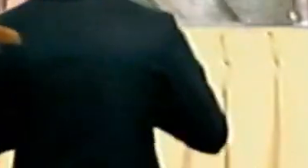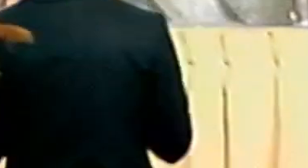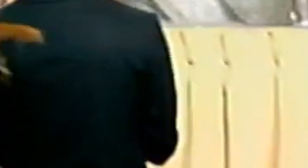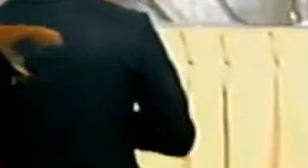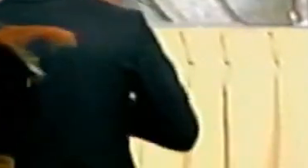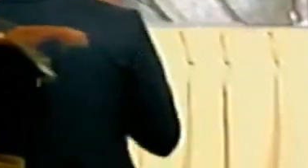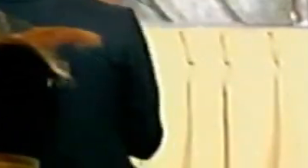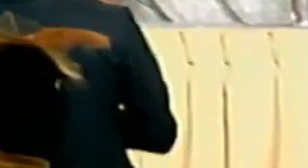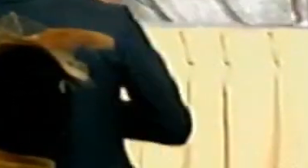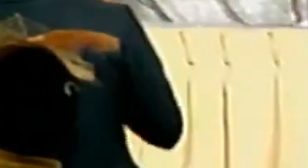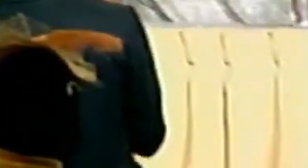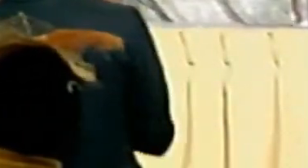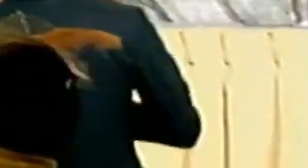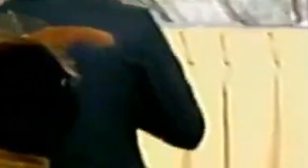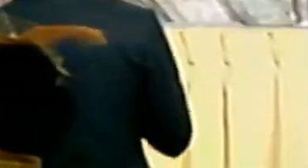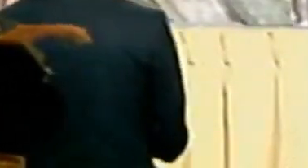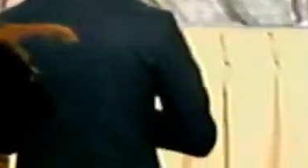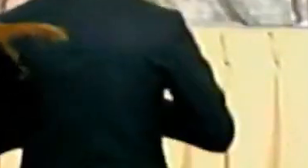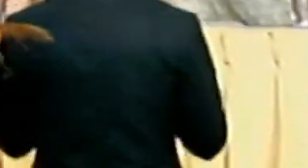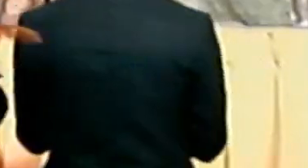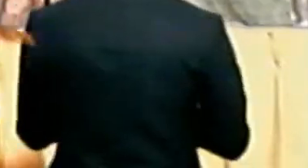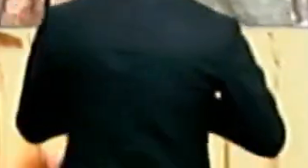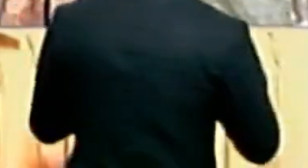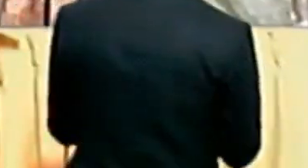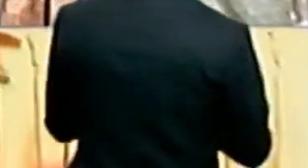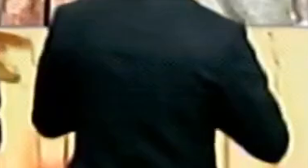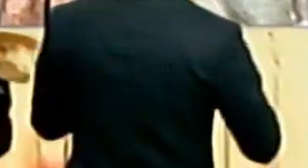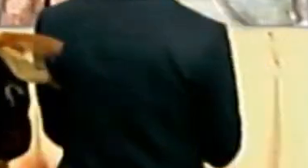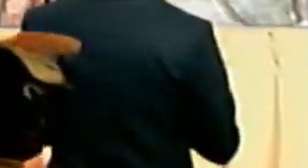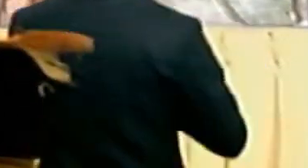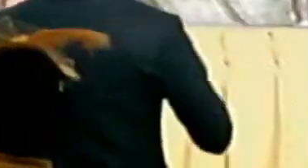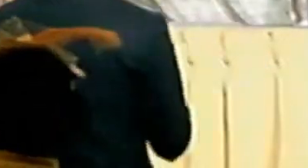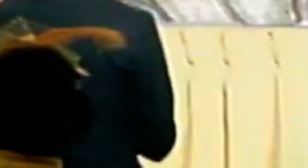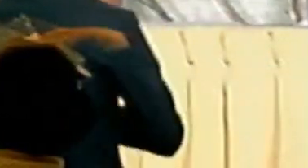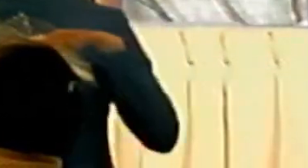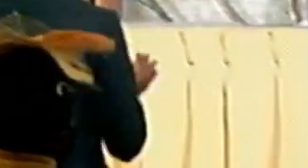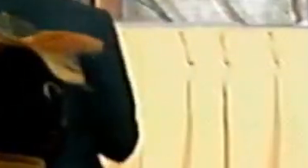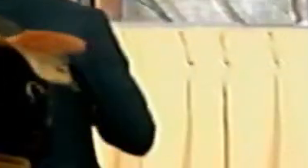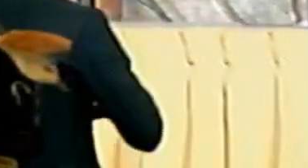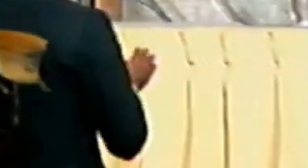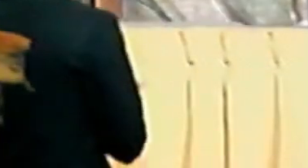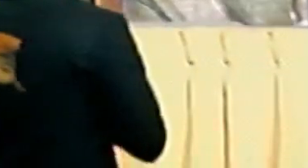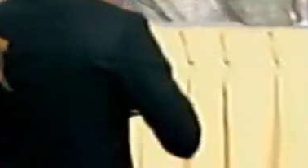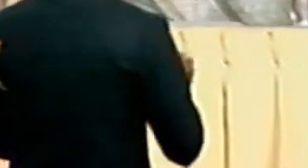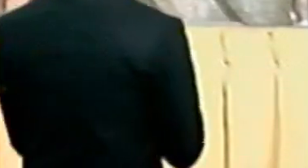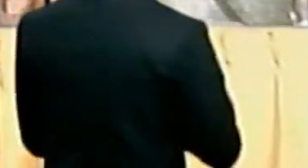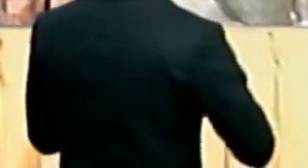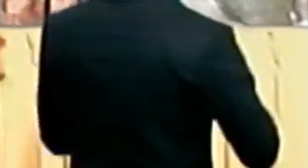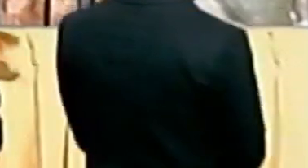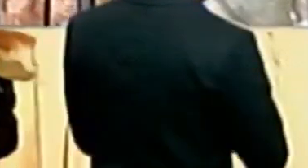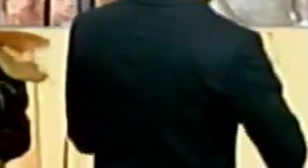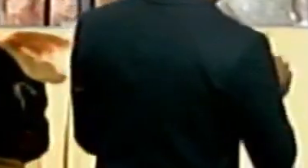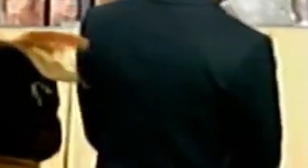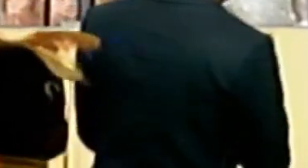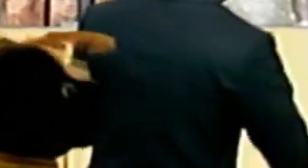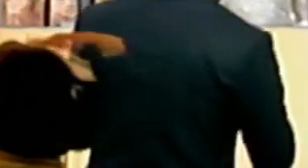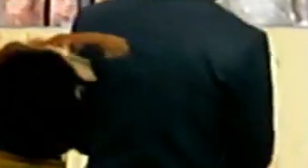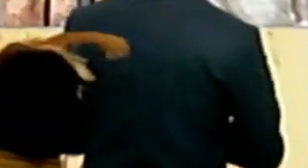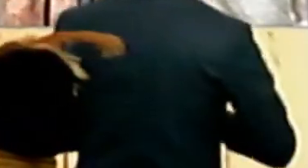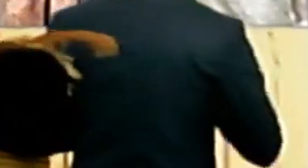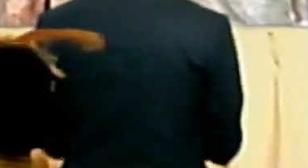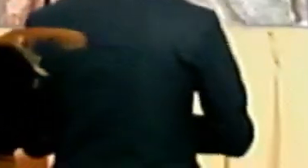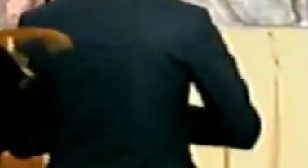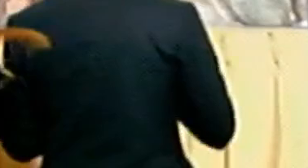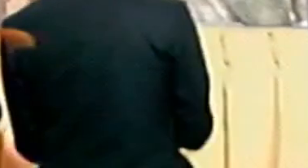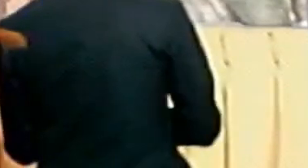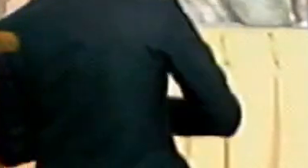our minds. Help us to be transformed, Lord. Renew a right spirit within us,